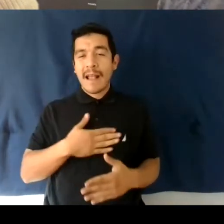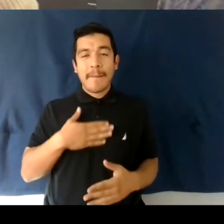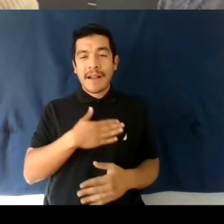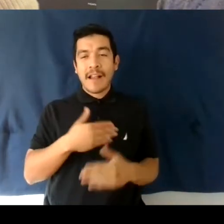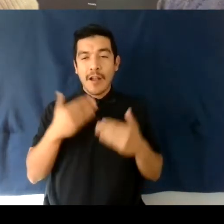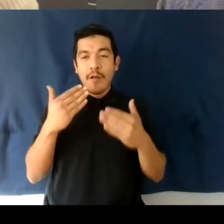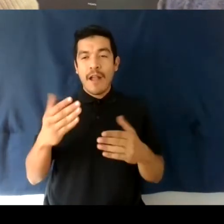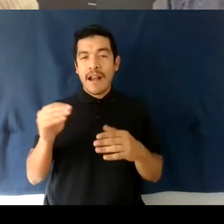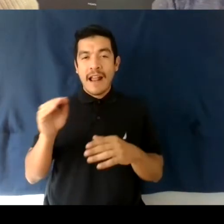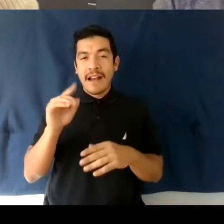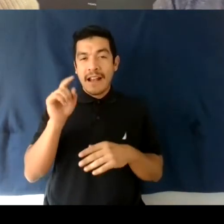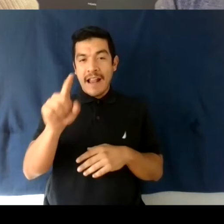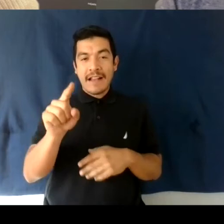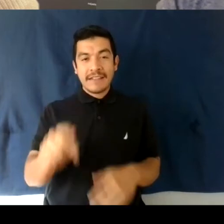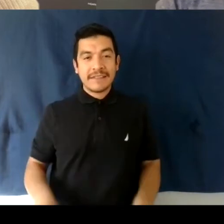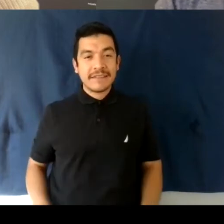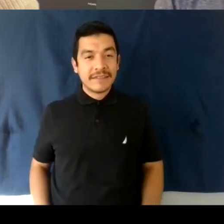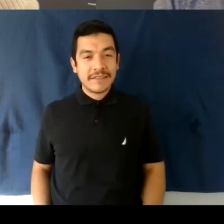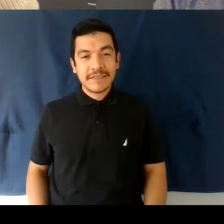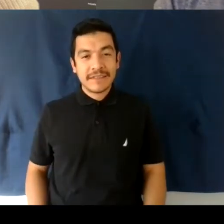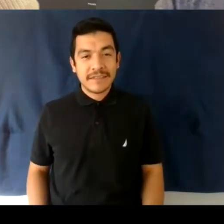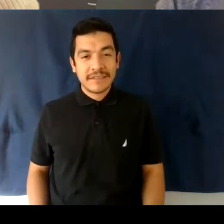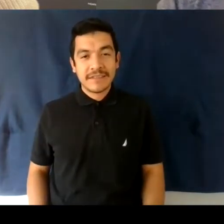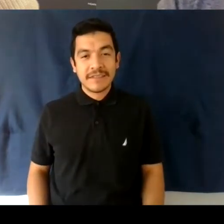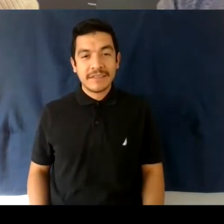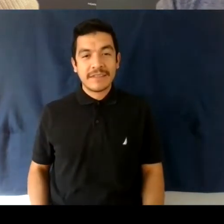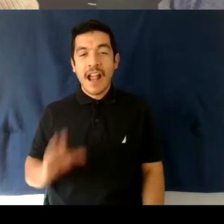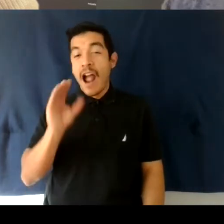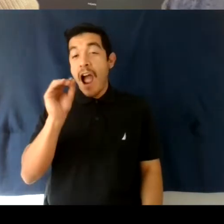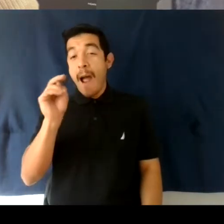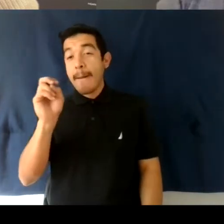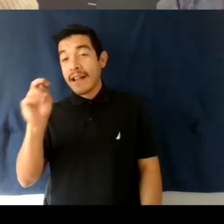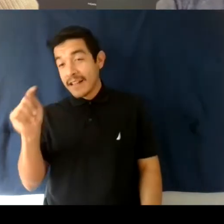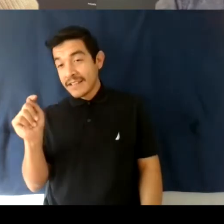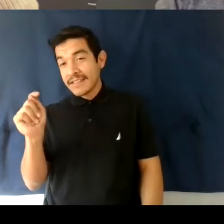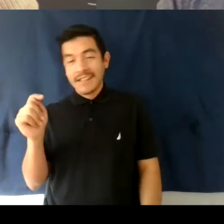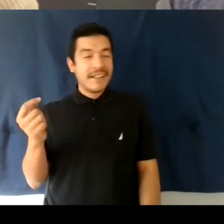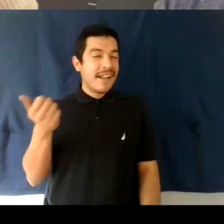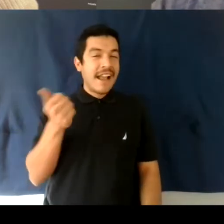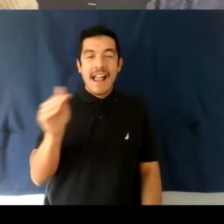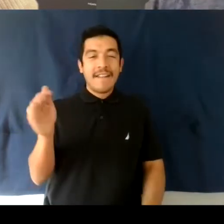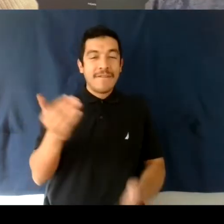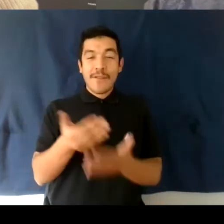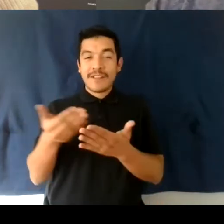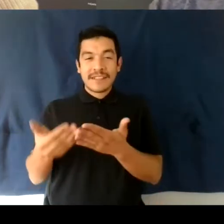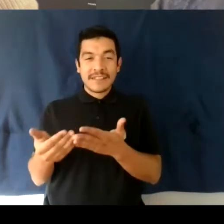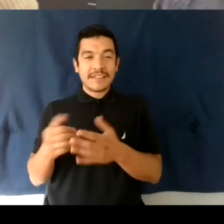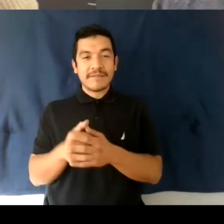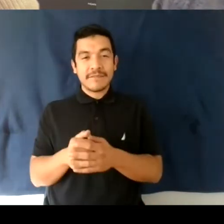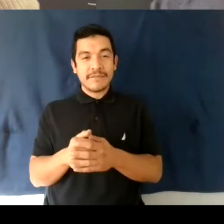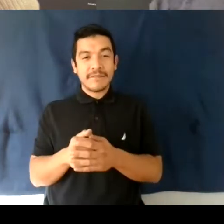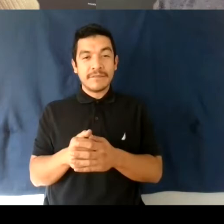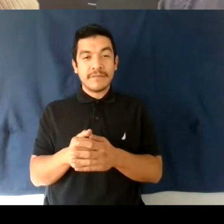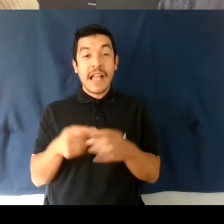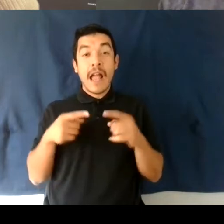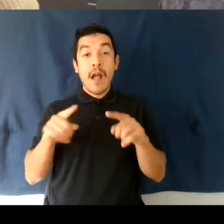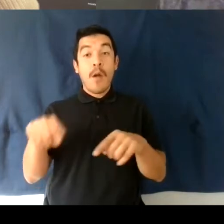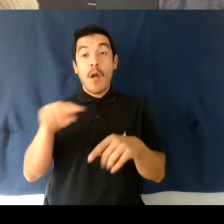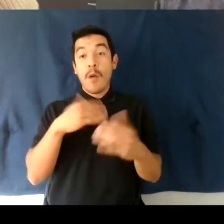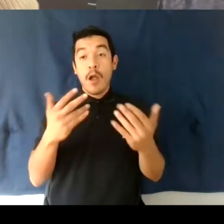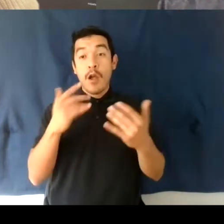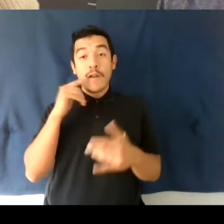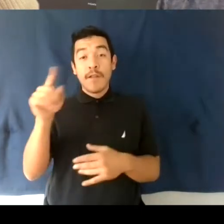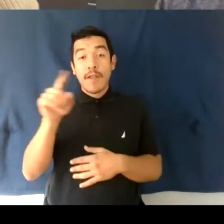please shoot us a question, comment, any of Yeah. those things. And while we are waiting for